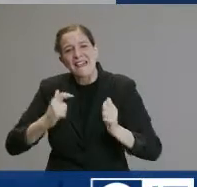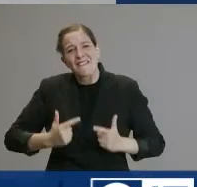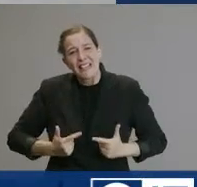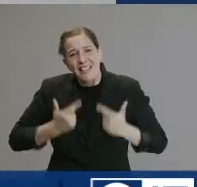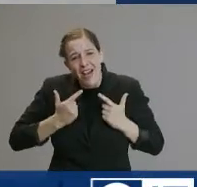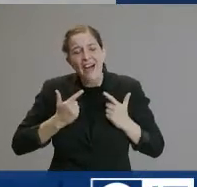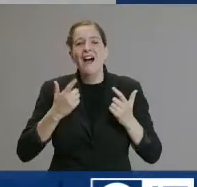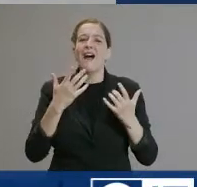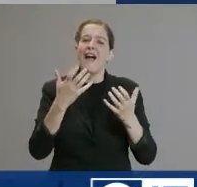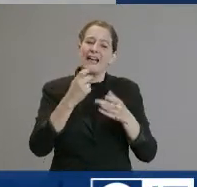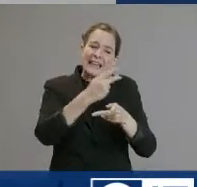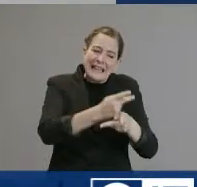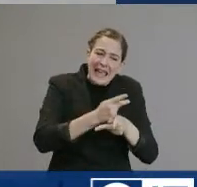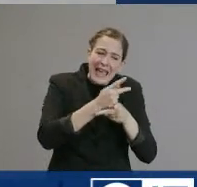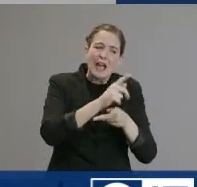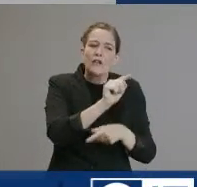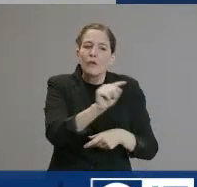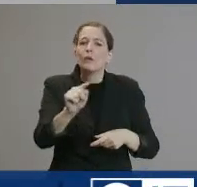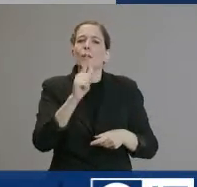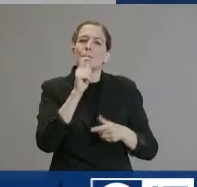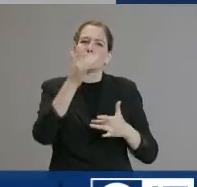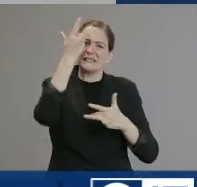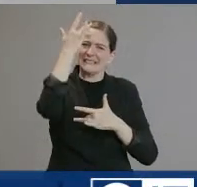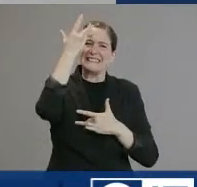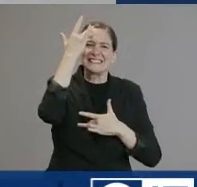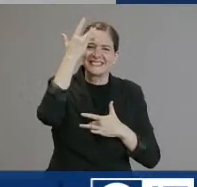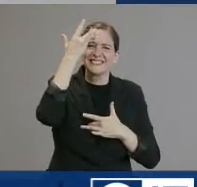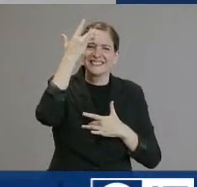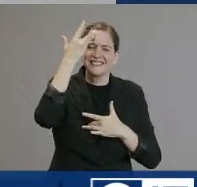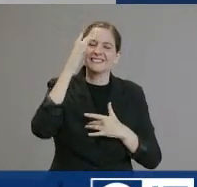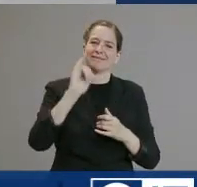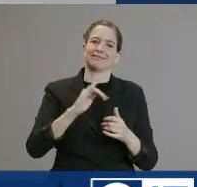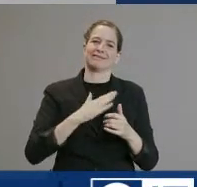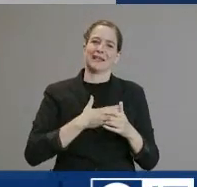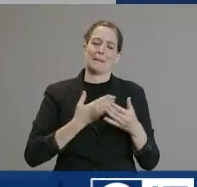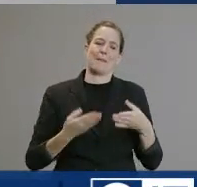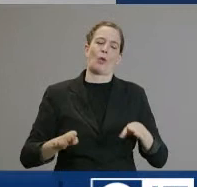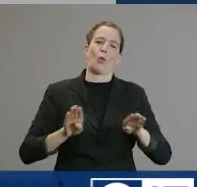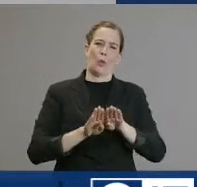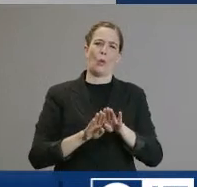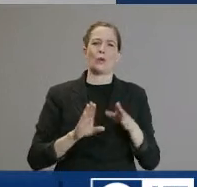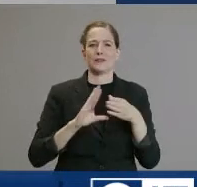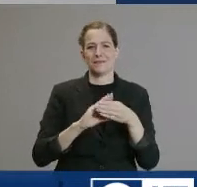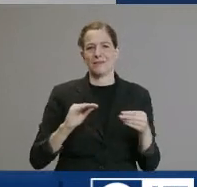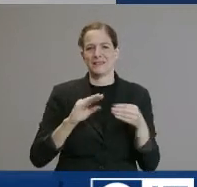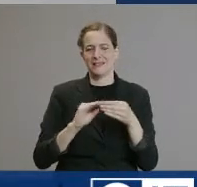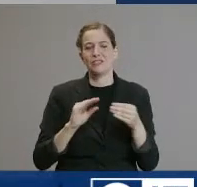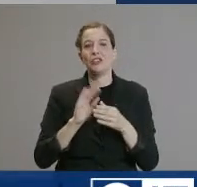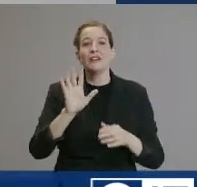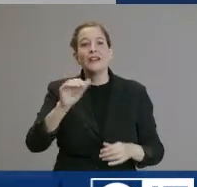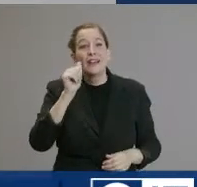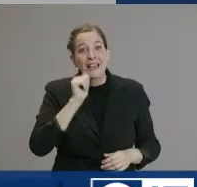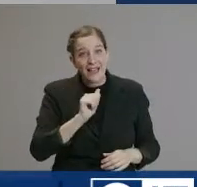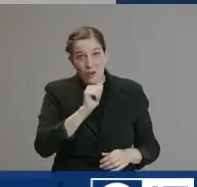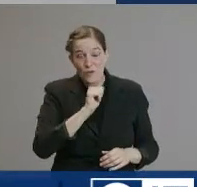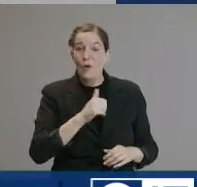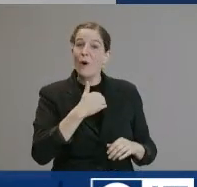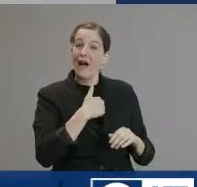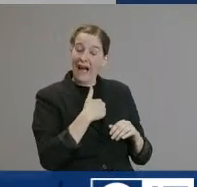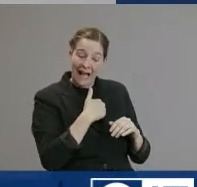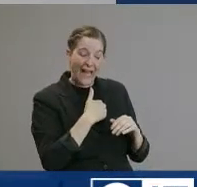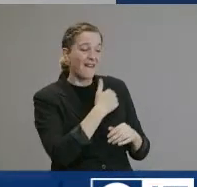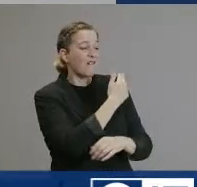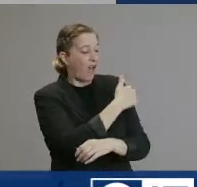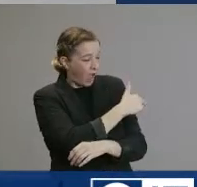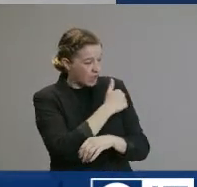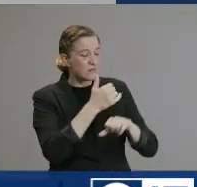So that would be the message in closing, is that Arizona has hospital capacity, but let's refocus our